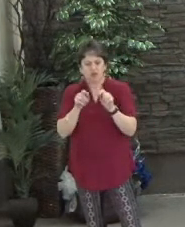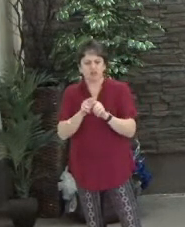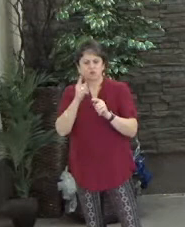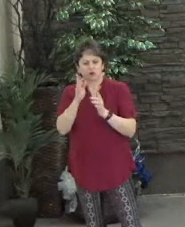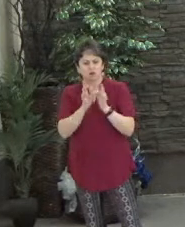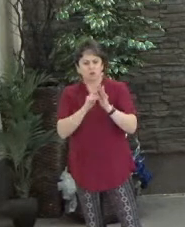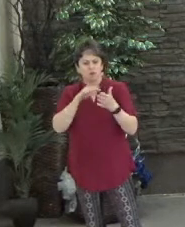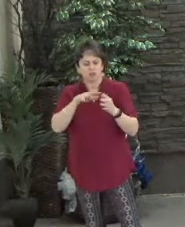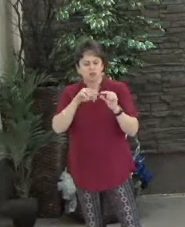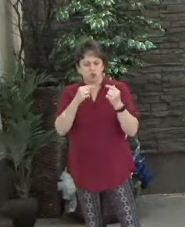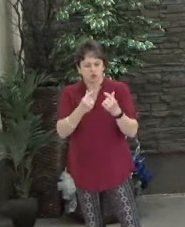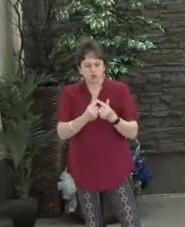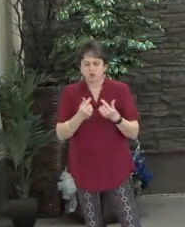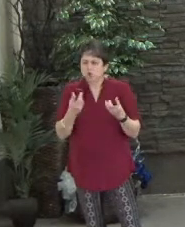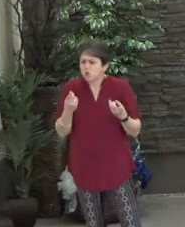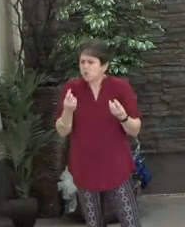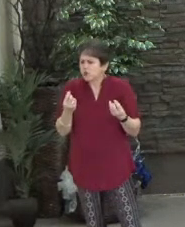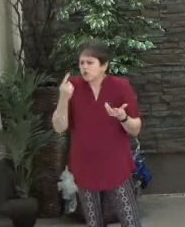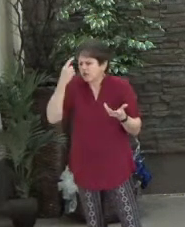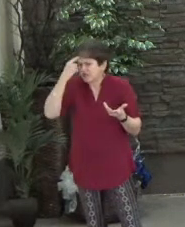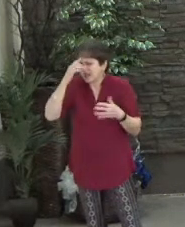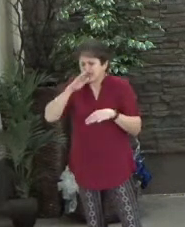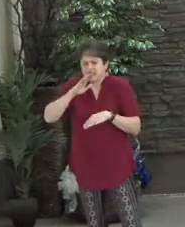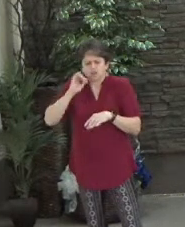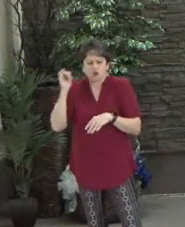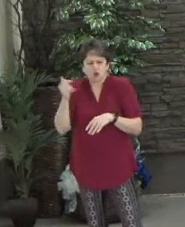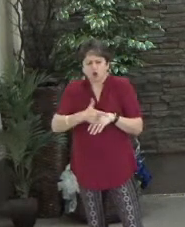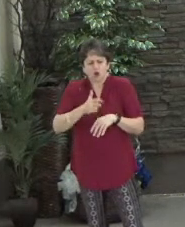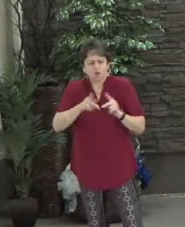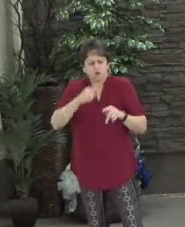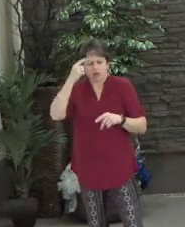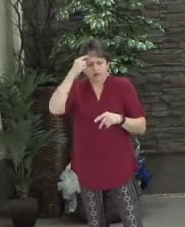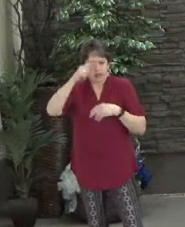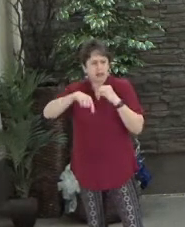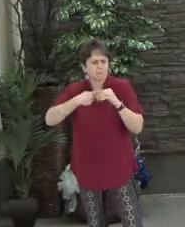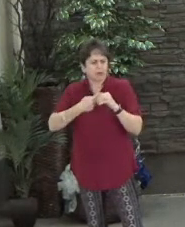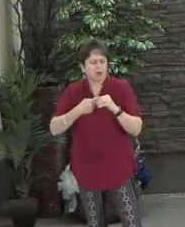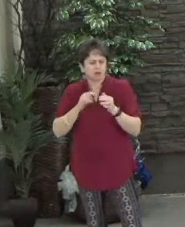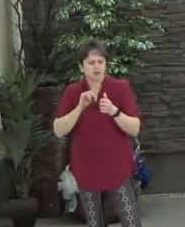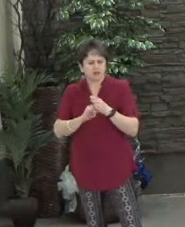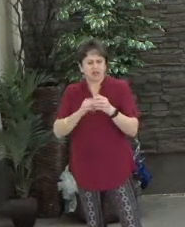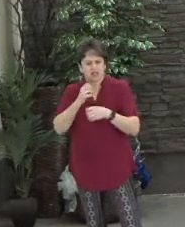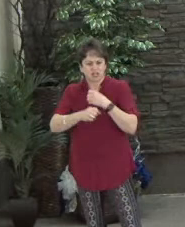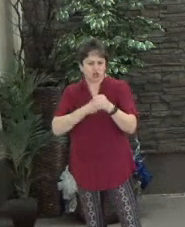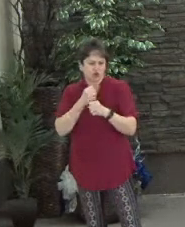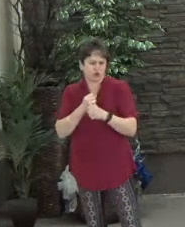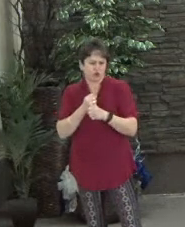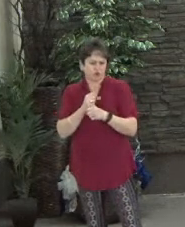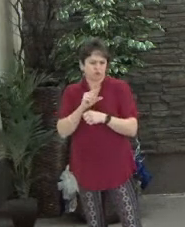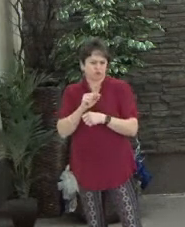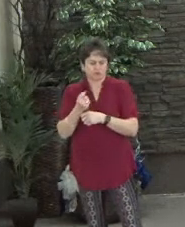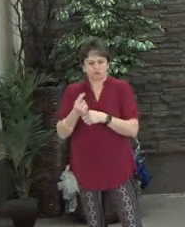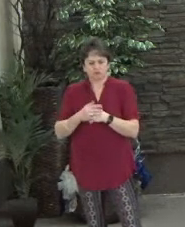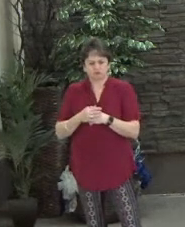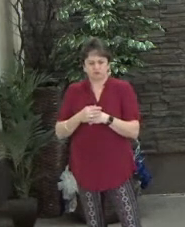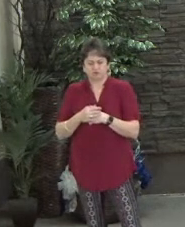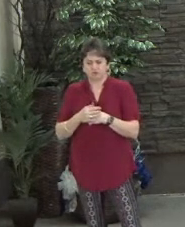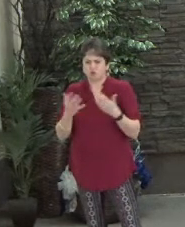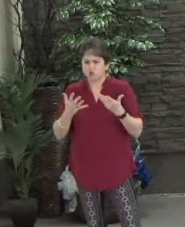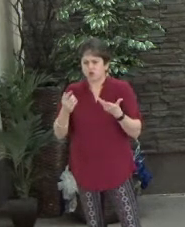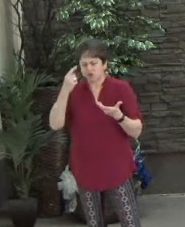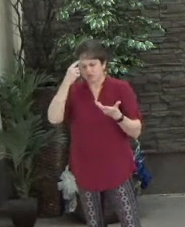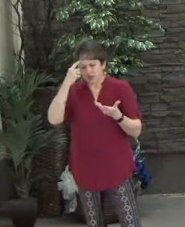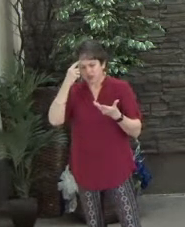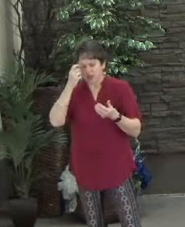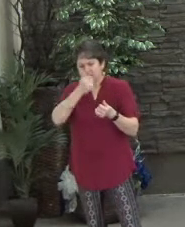these Bible study groups. What do you think is on everybody's mind in that 2011 school year? What do you